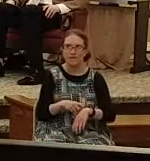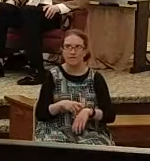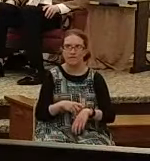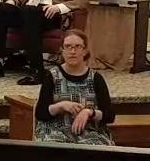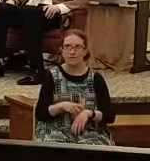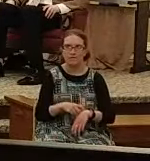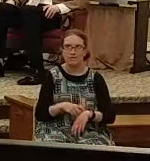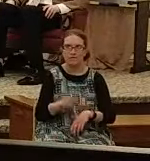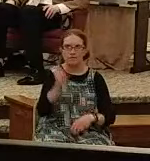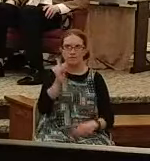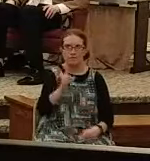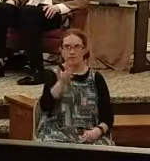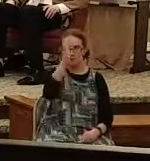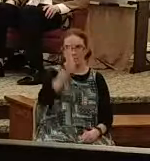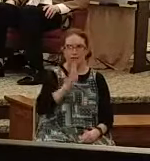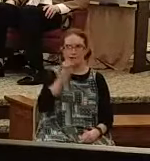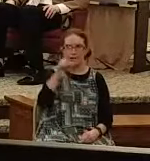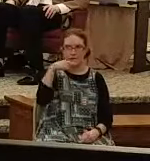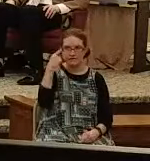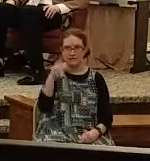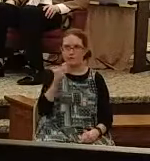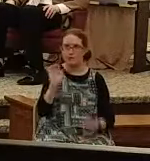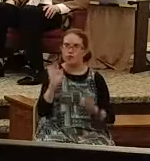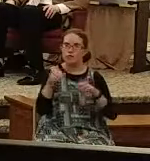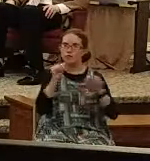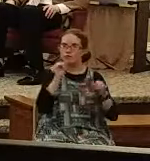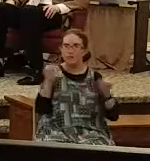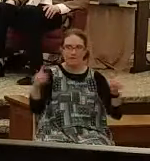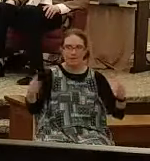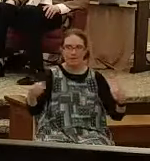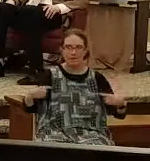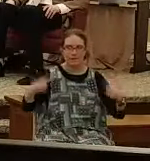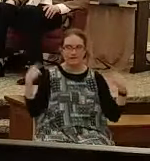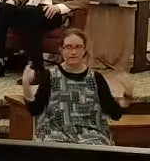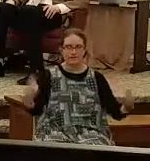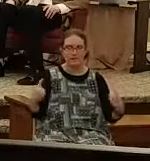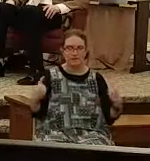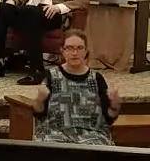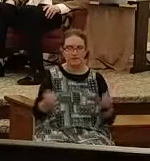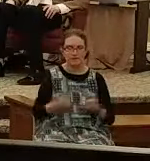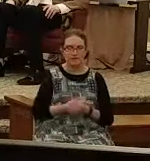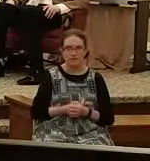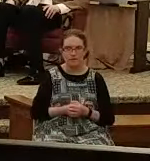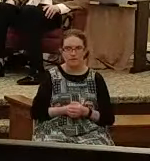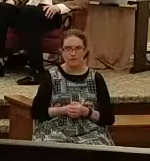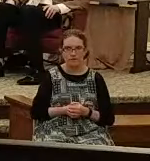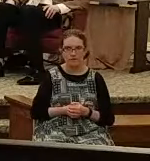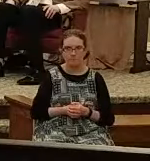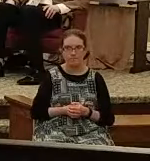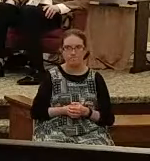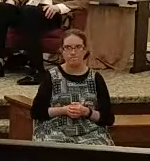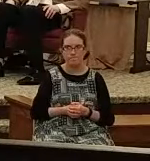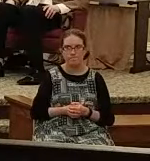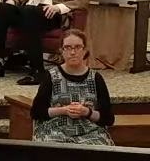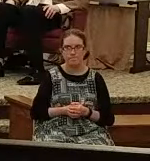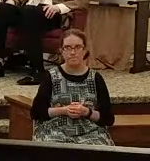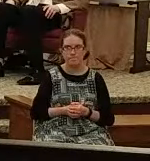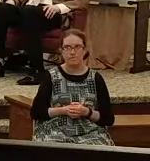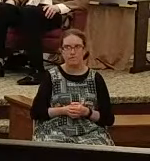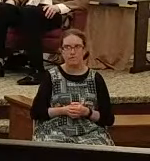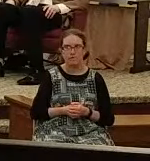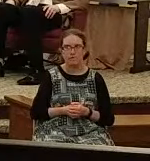by things that God has said, don't mess with, it's a sin, and yet you ignored